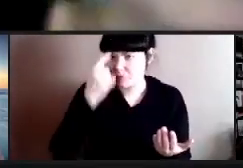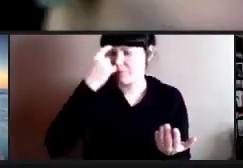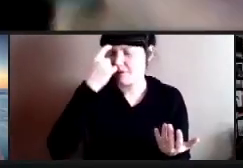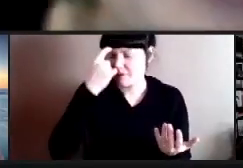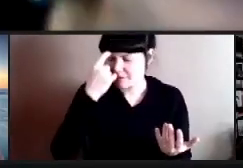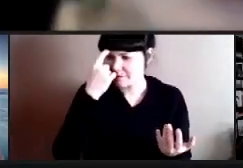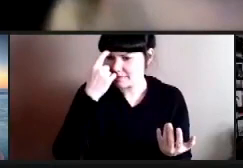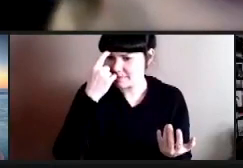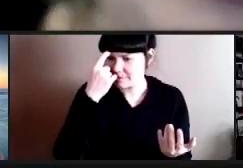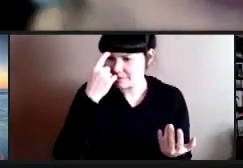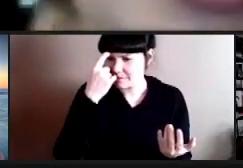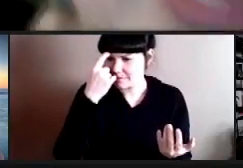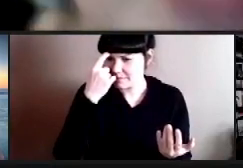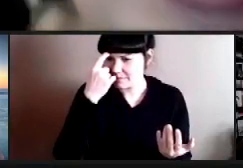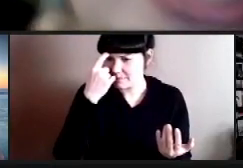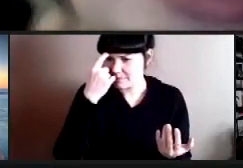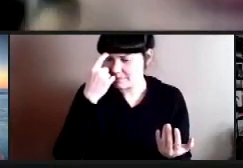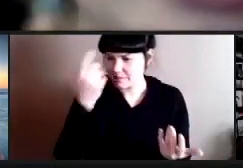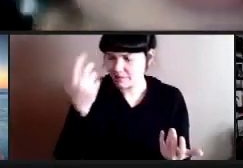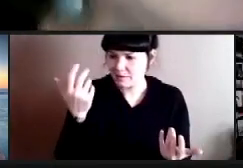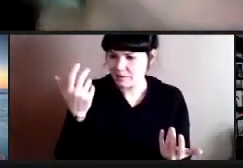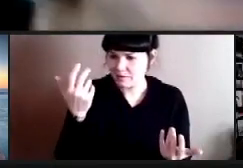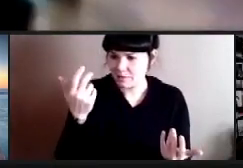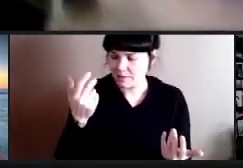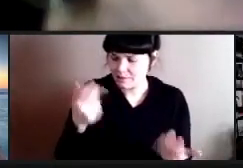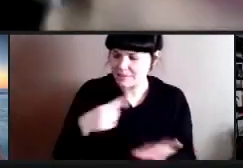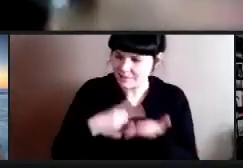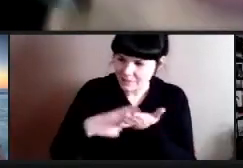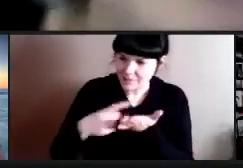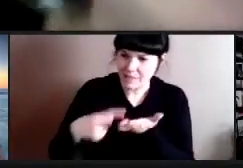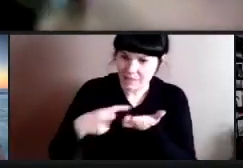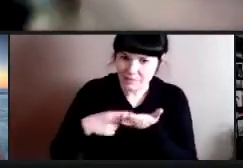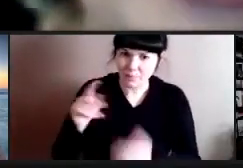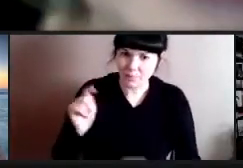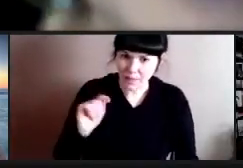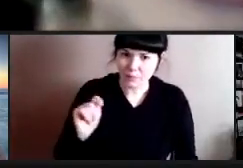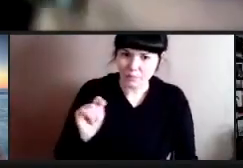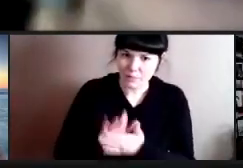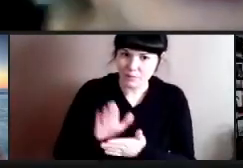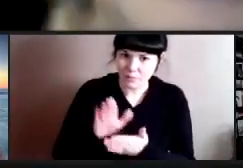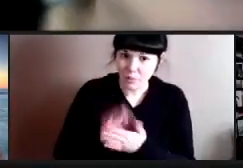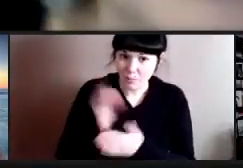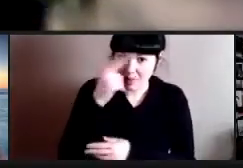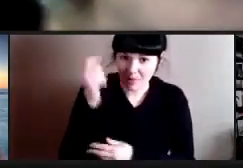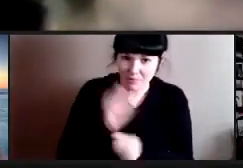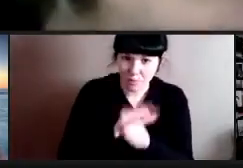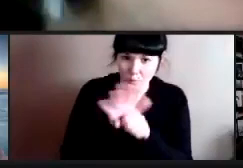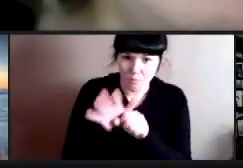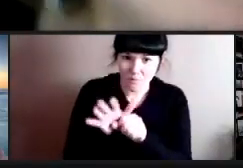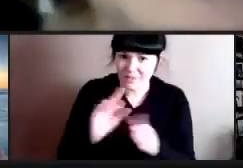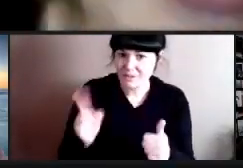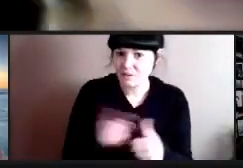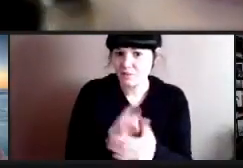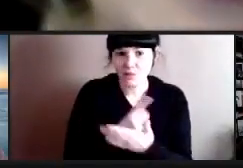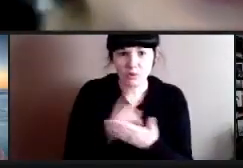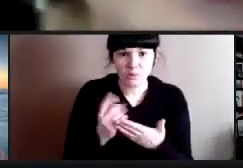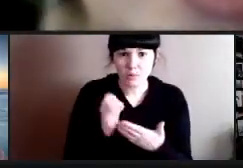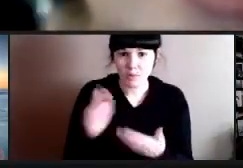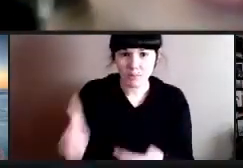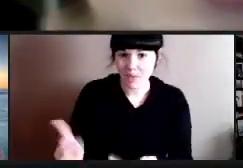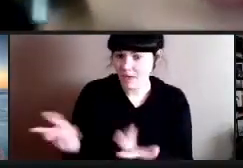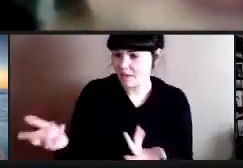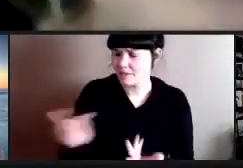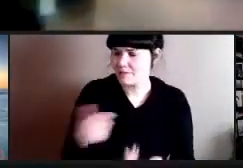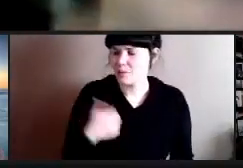he, because of the virus, if he could use the bathroom at school, and his first week back face to face. So it just reminded me